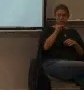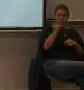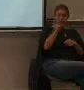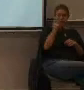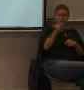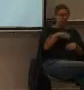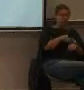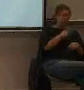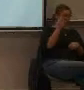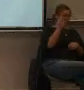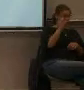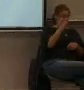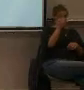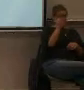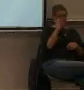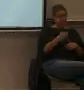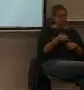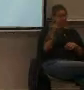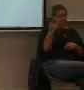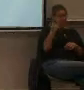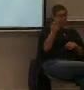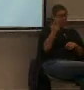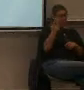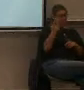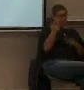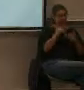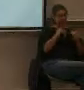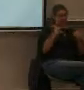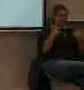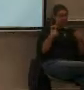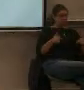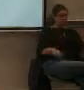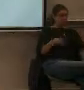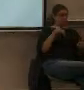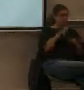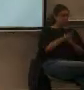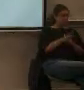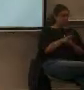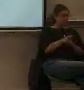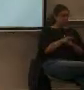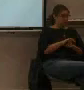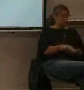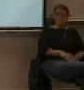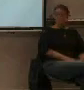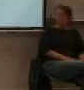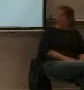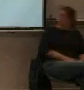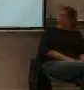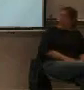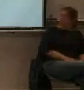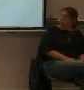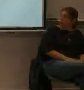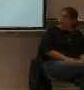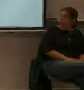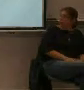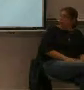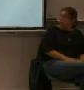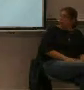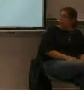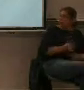natural reasons or because of high degrees of human impact. And what we see is